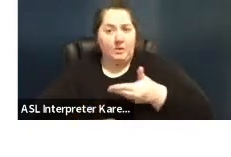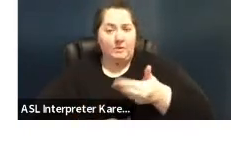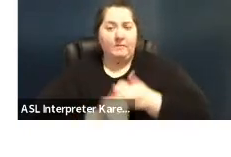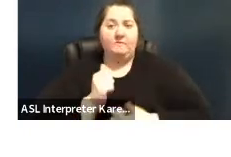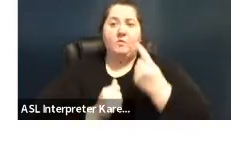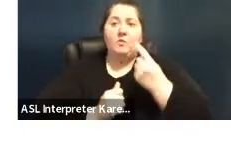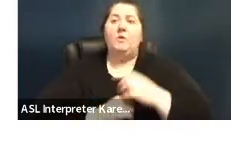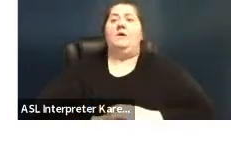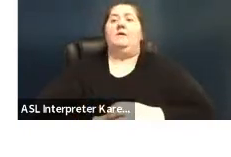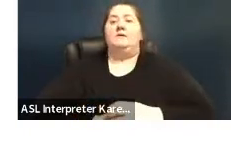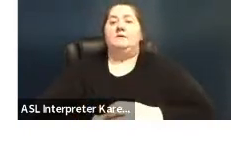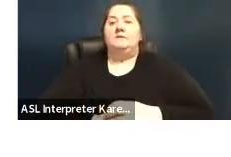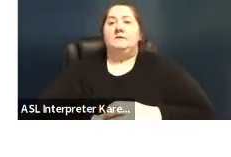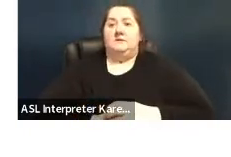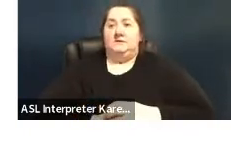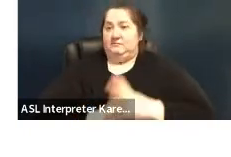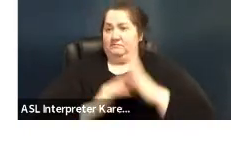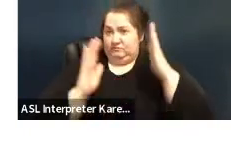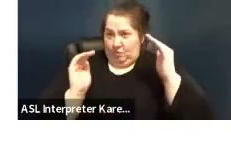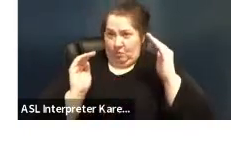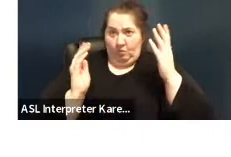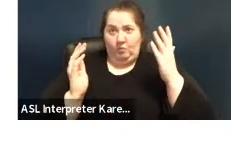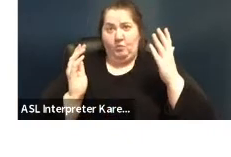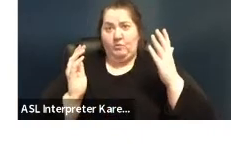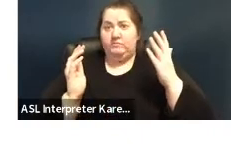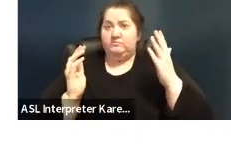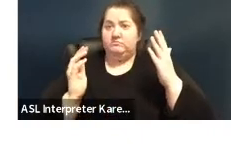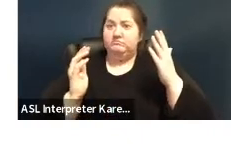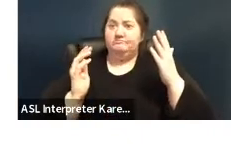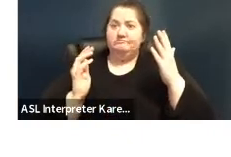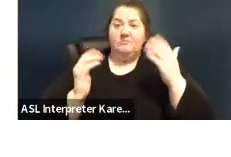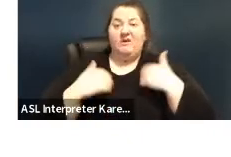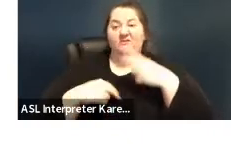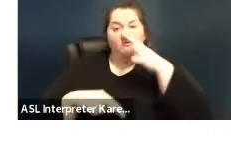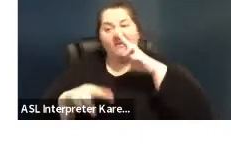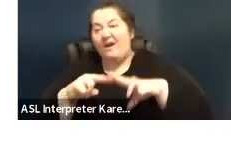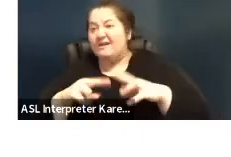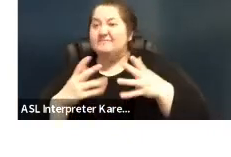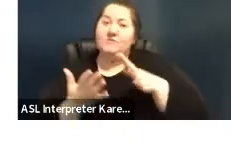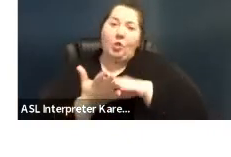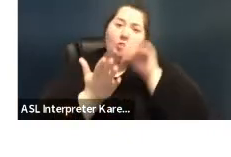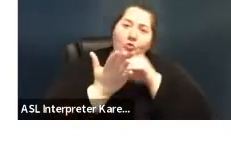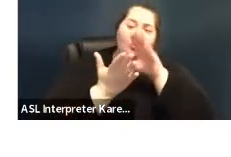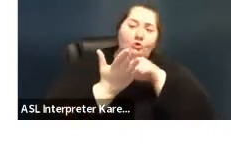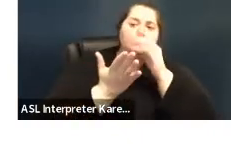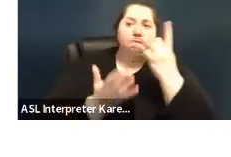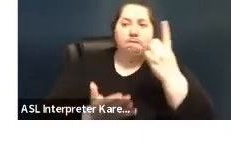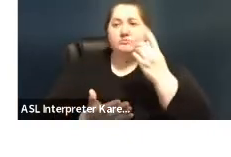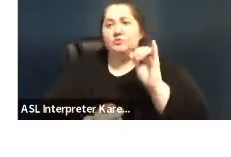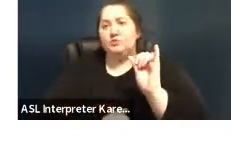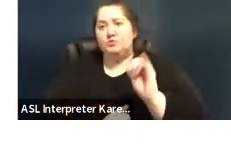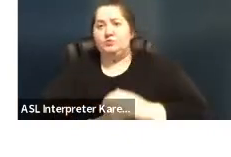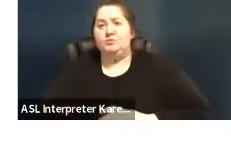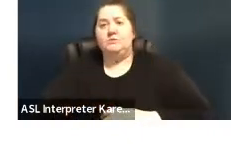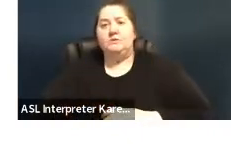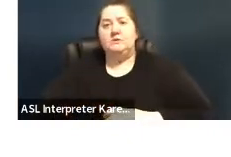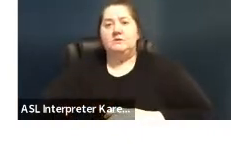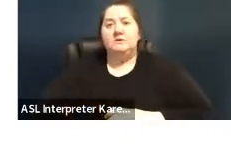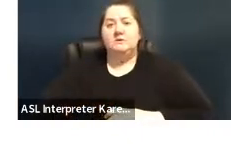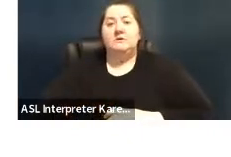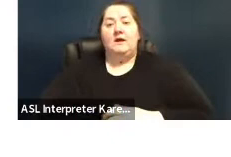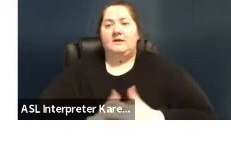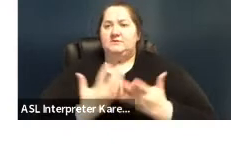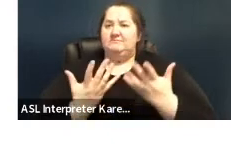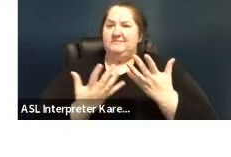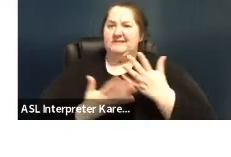this afternoon. We hope that we're going to, you know, have some fun and learn something along the way as we maybe debunk